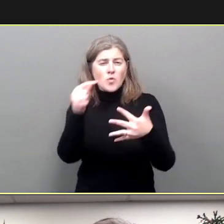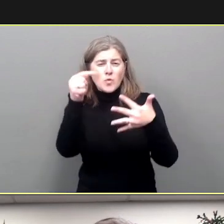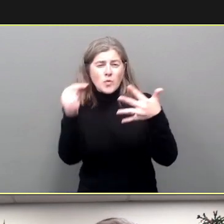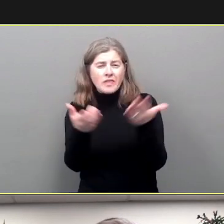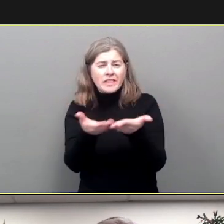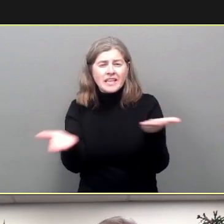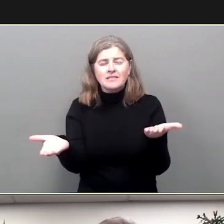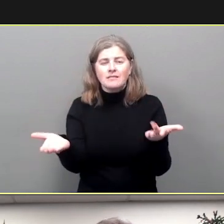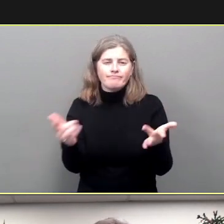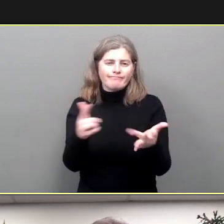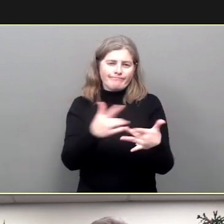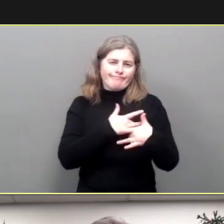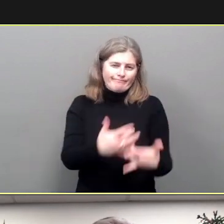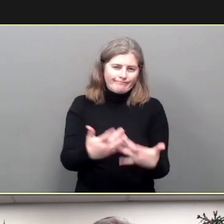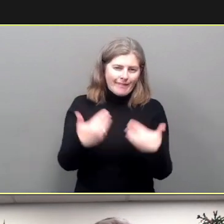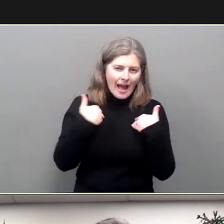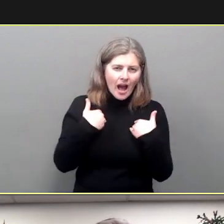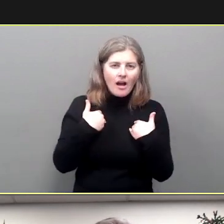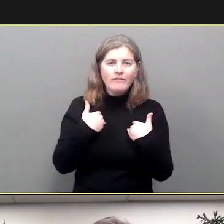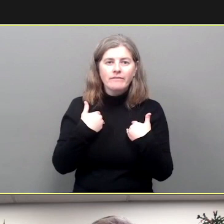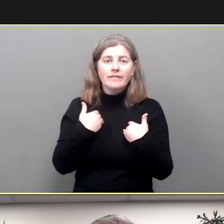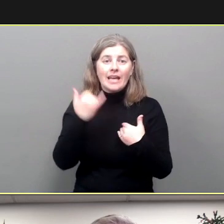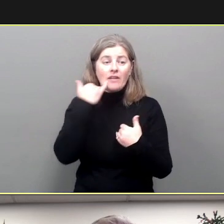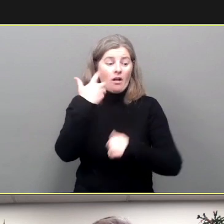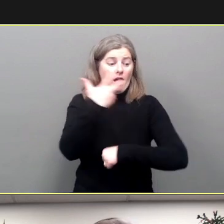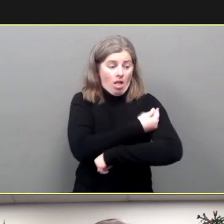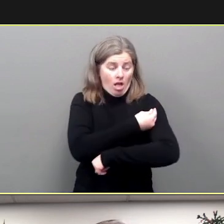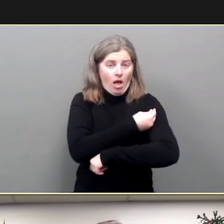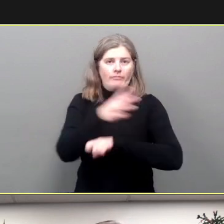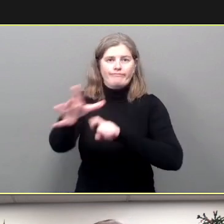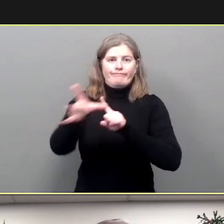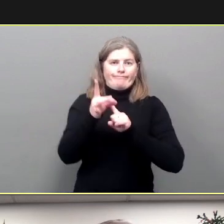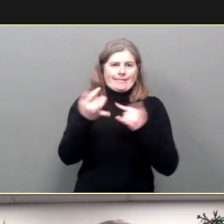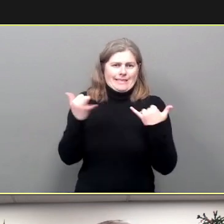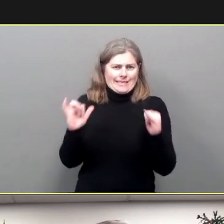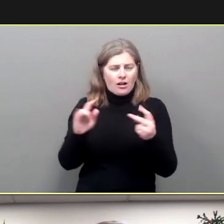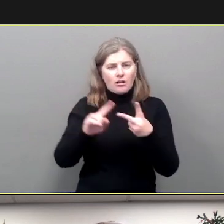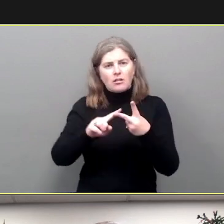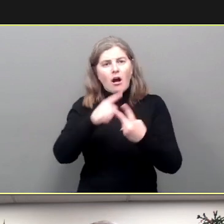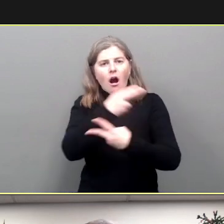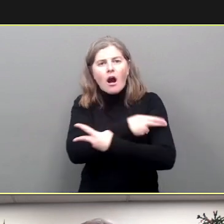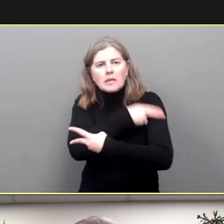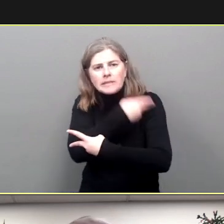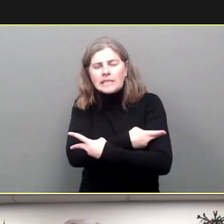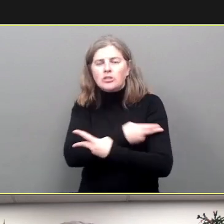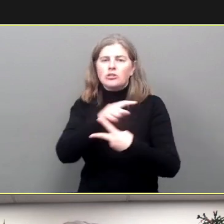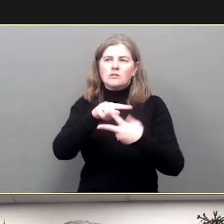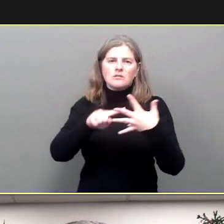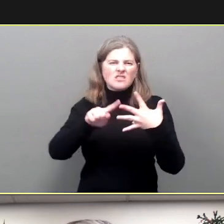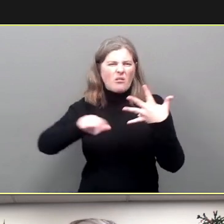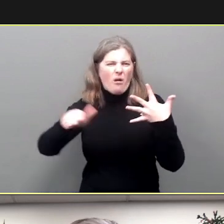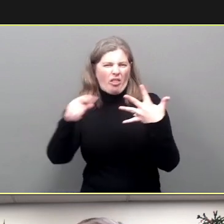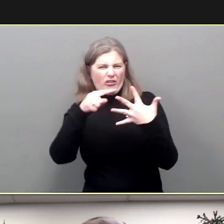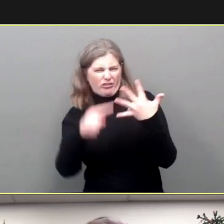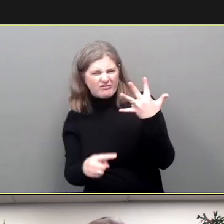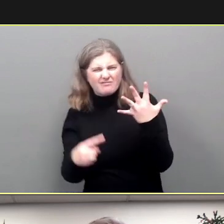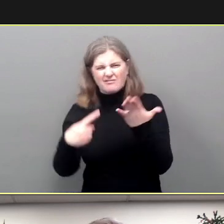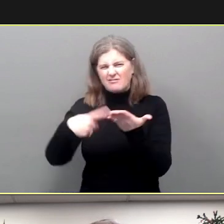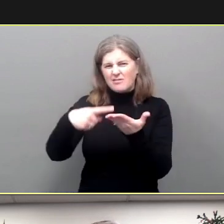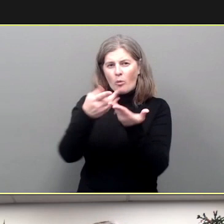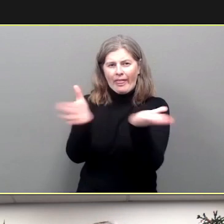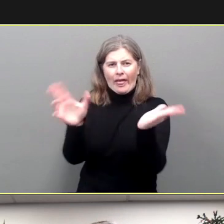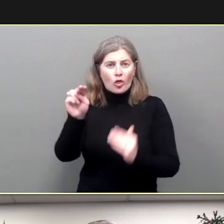like I usually do: vaccine breakthrough, hospitalizations, a few other things in the